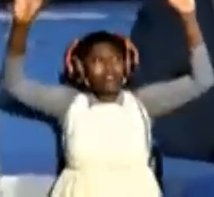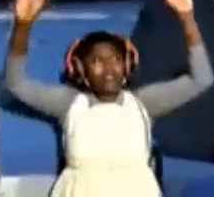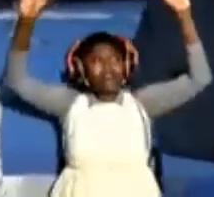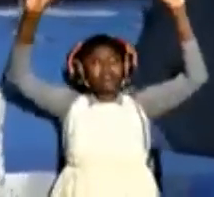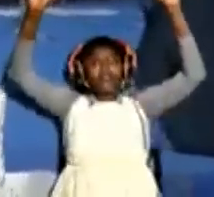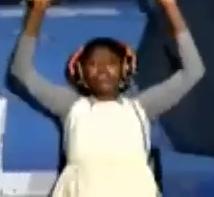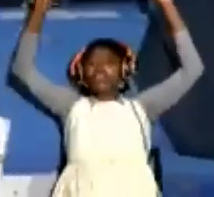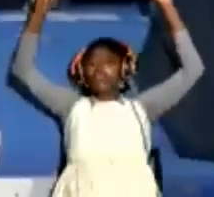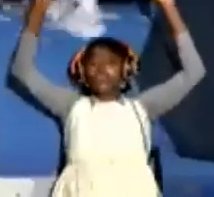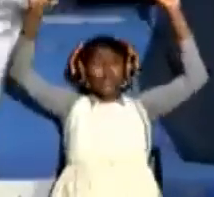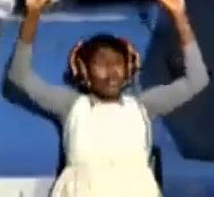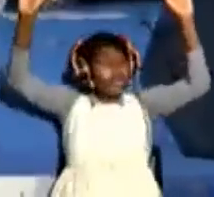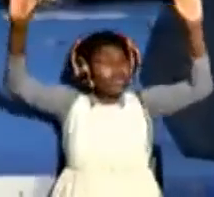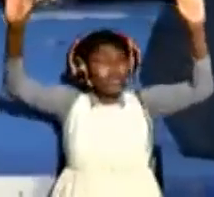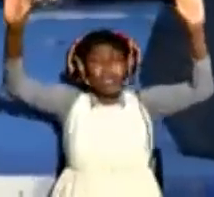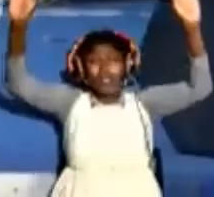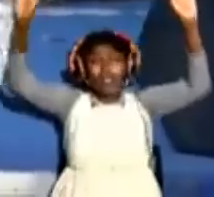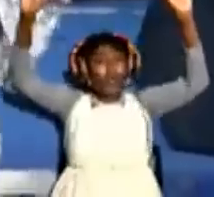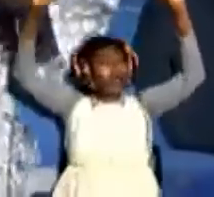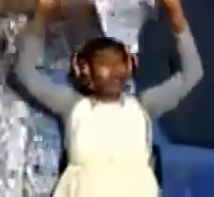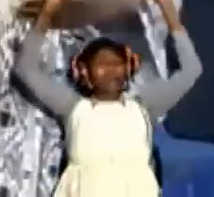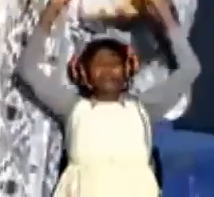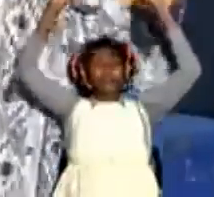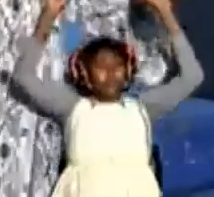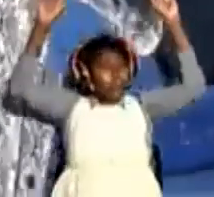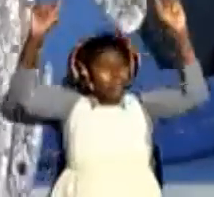Take me to Ayaka.